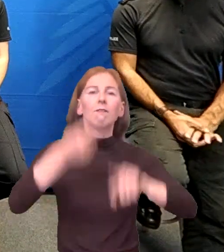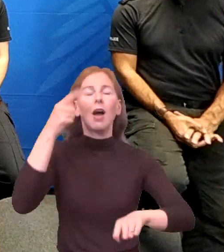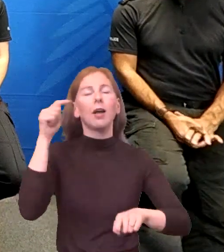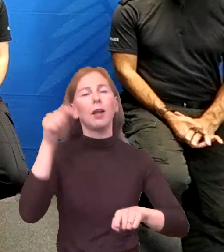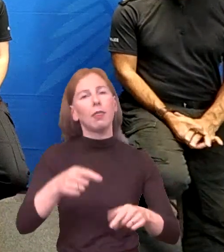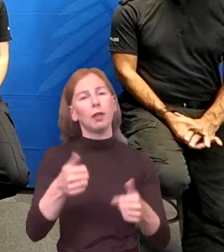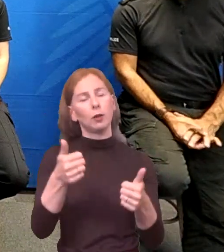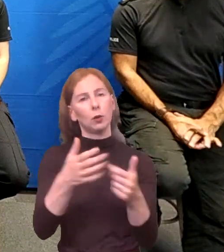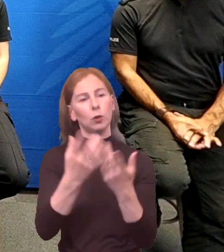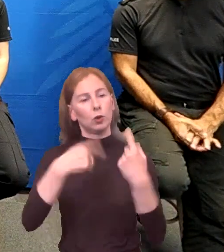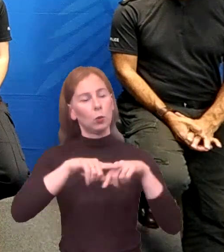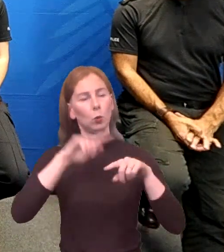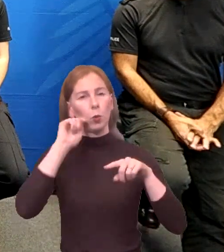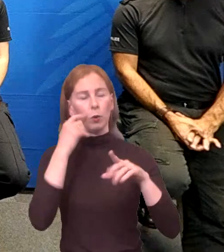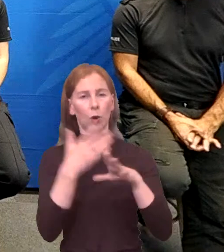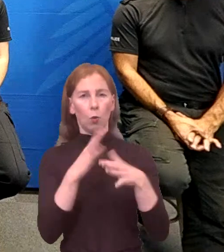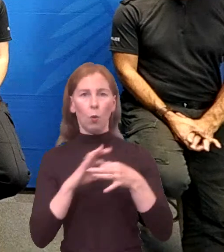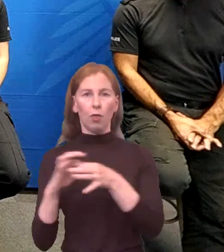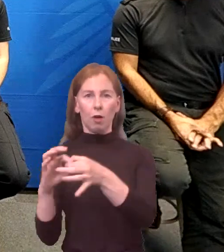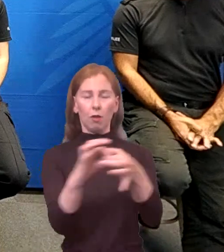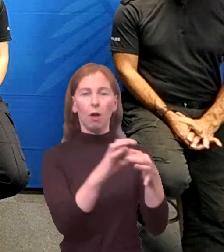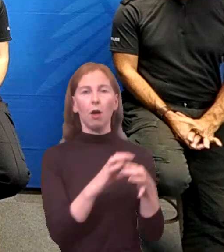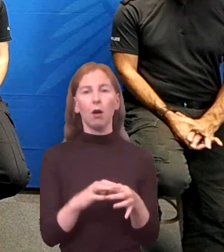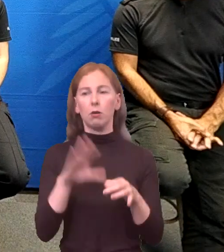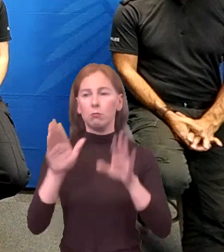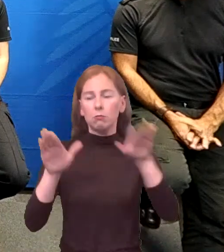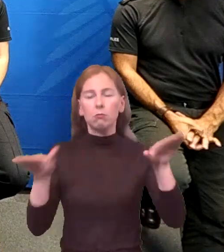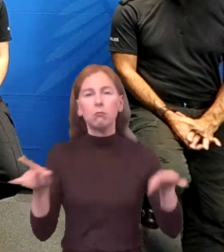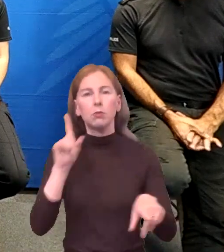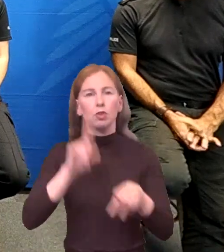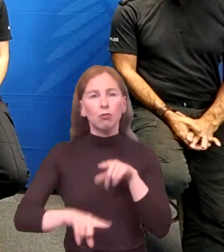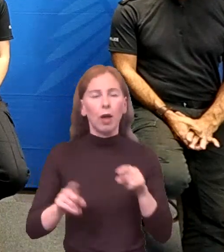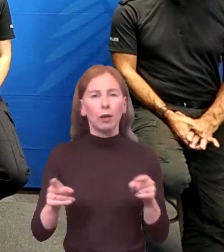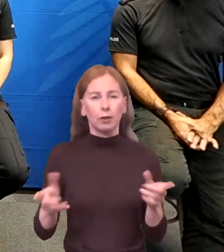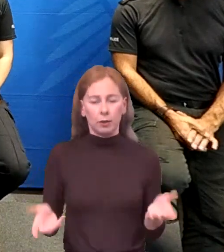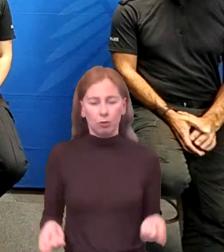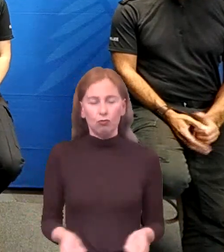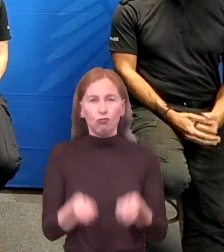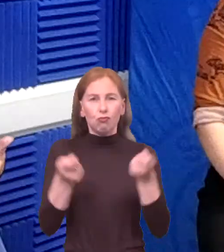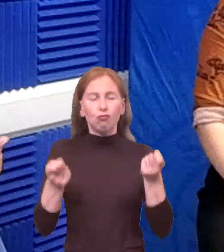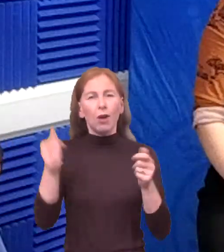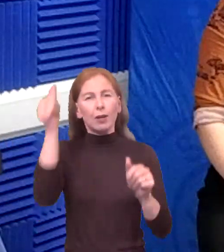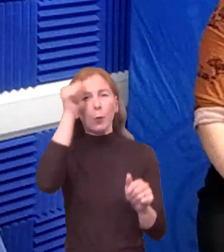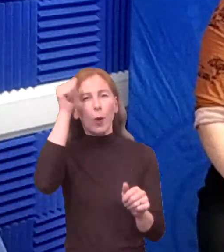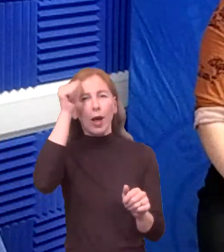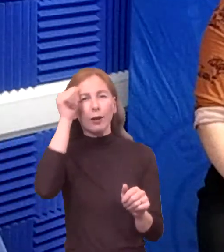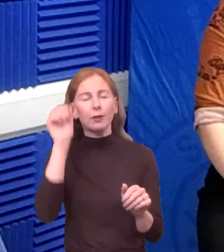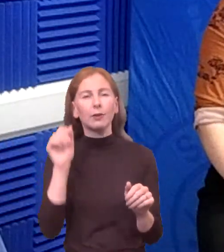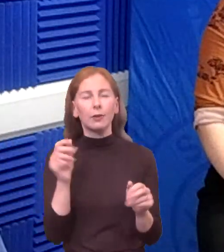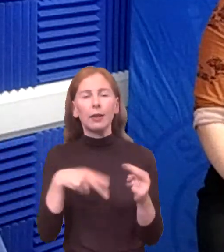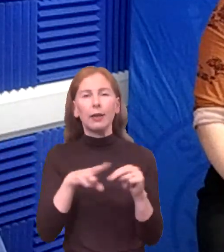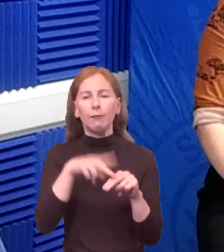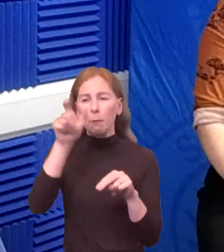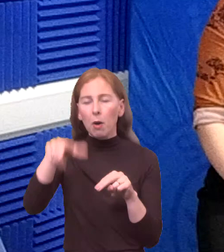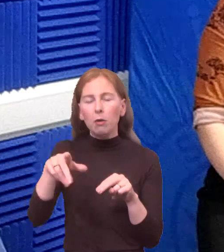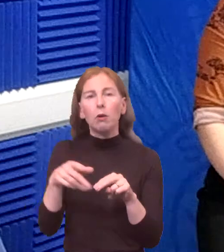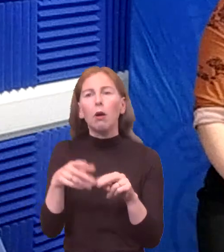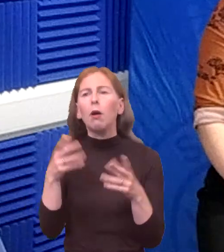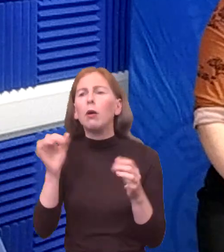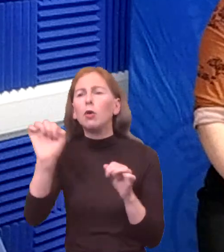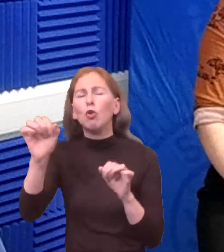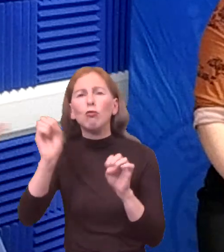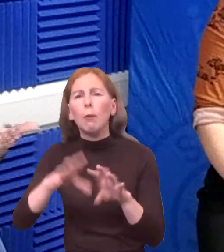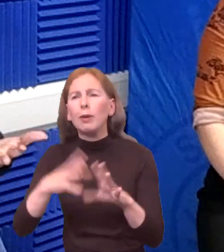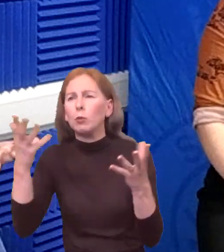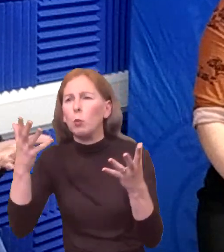operations where we can to raise the awareness of the importance of those when people are disposing of their rubbish. But also it's important